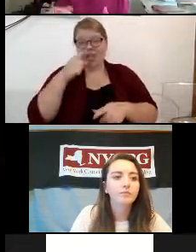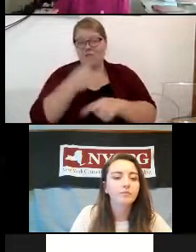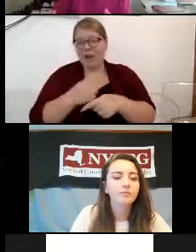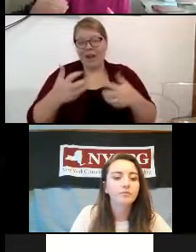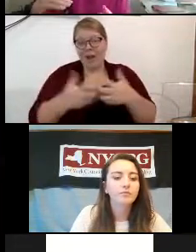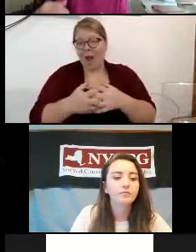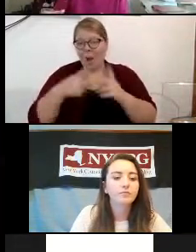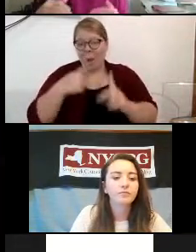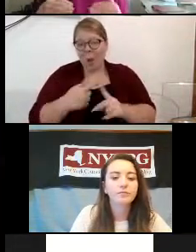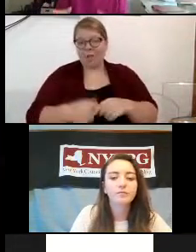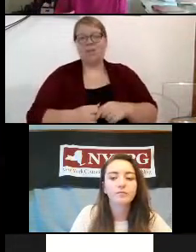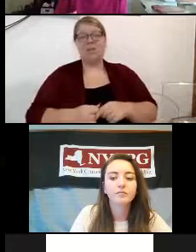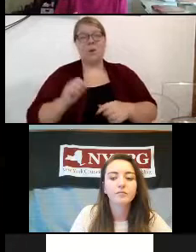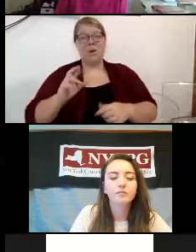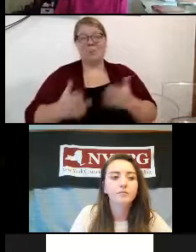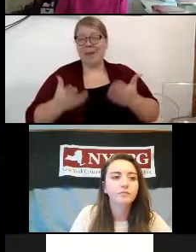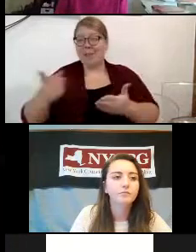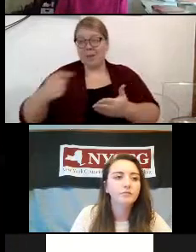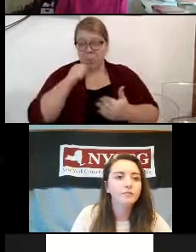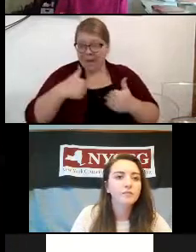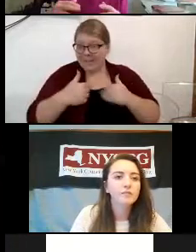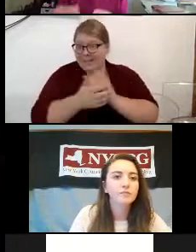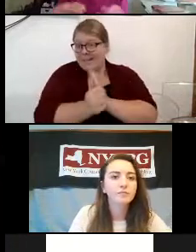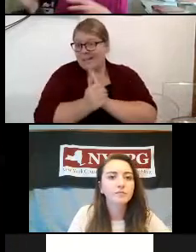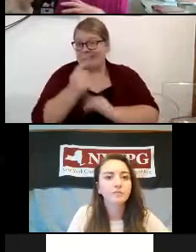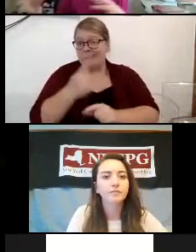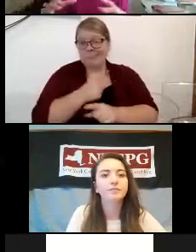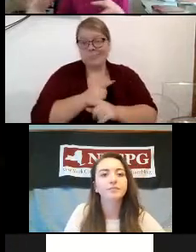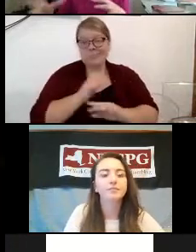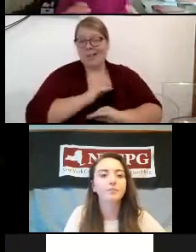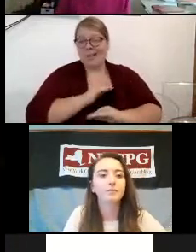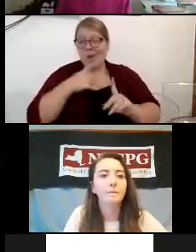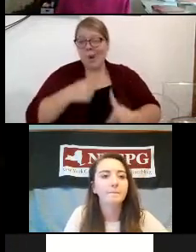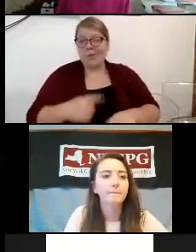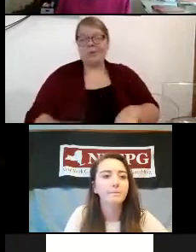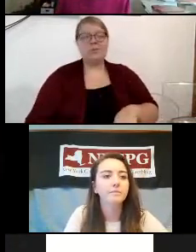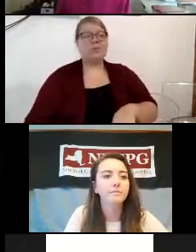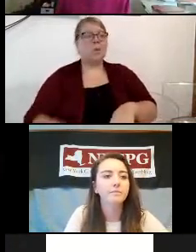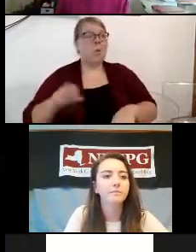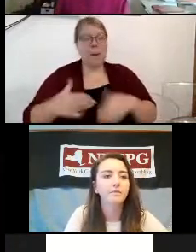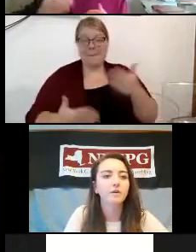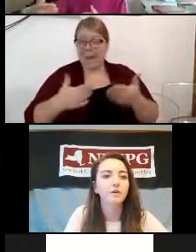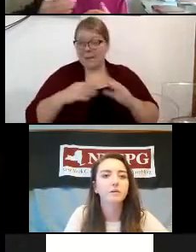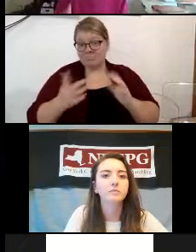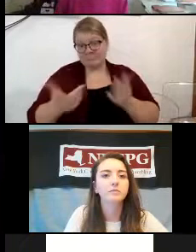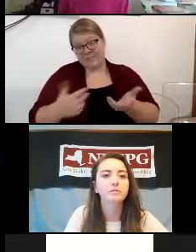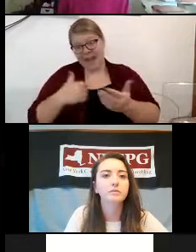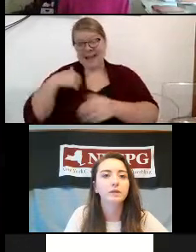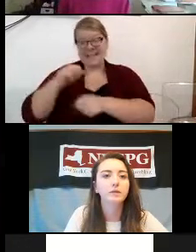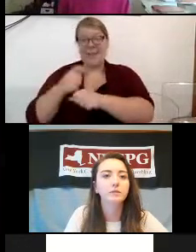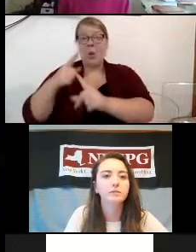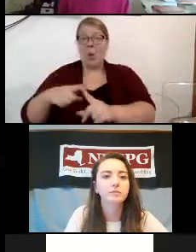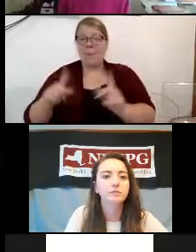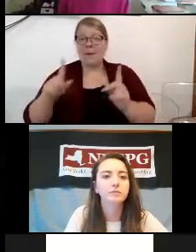or they don't have the skills to meet those goals, or that's really not what they're motivated to do, and we have to